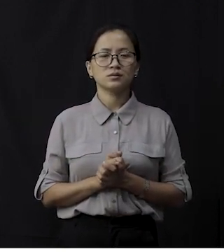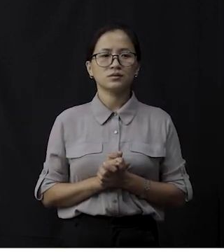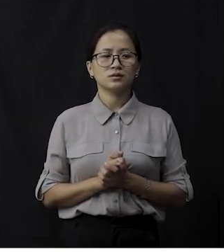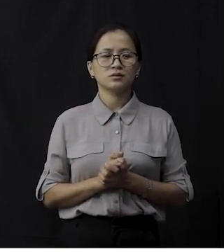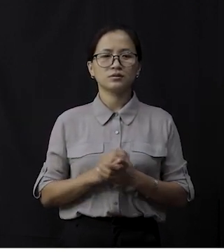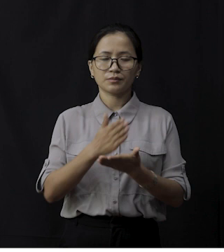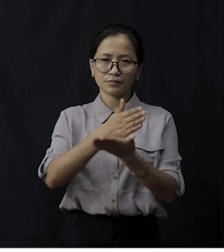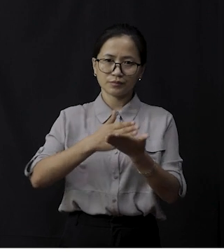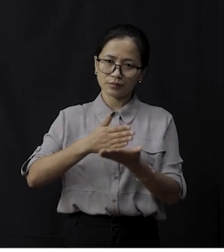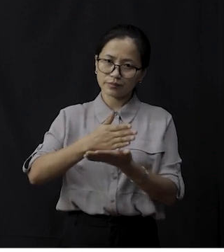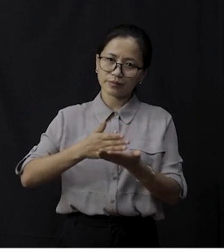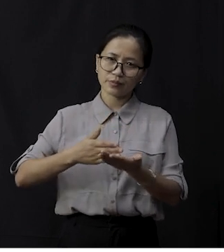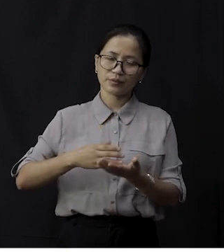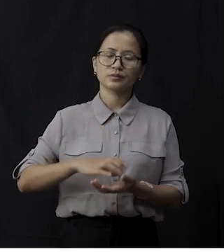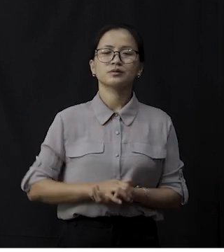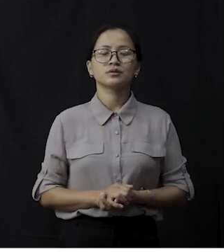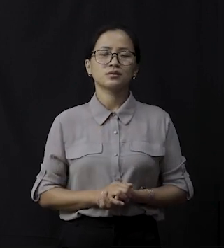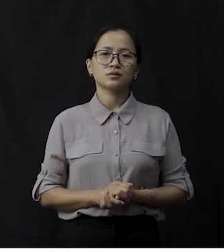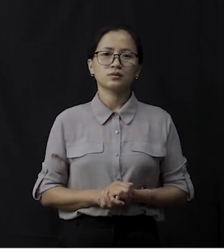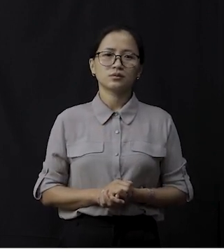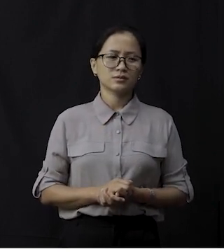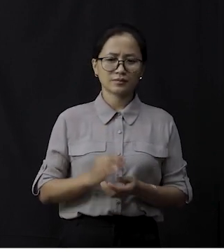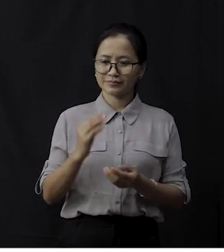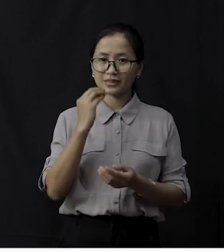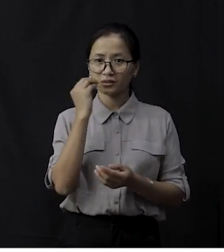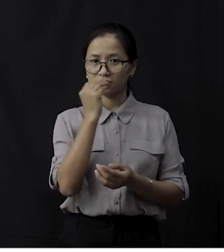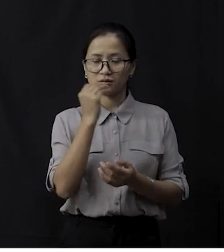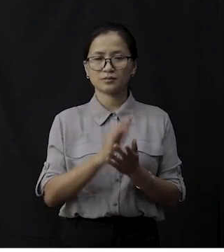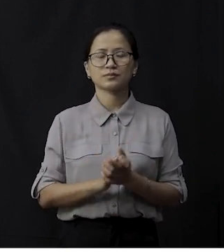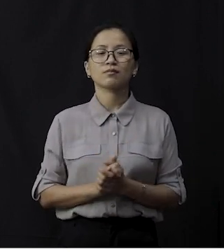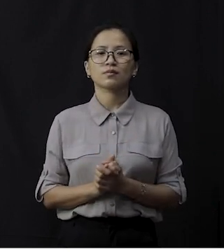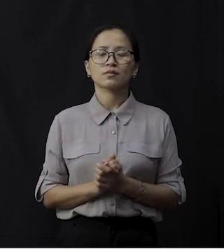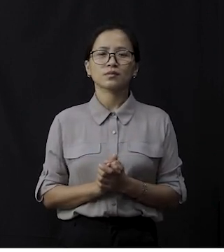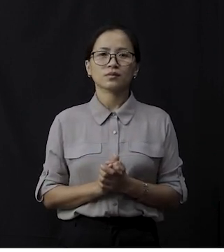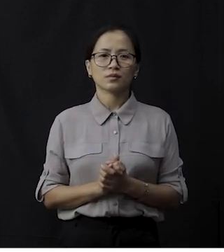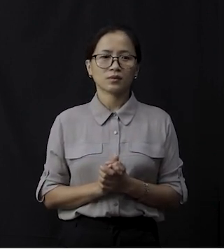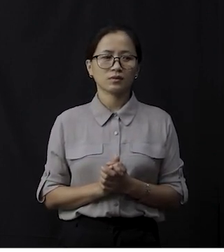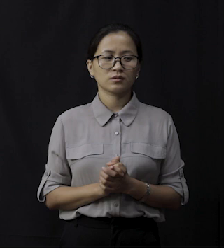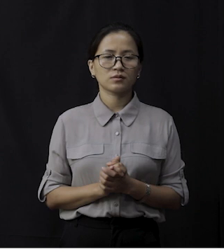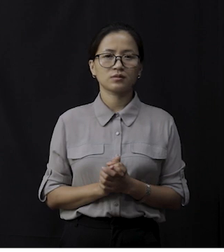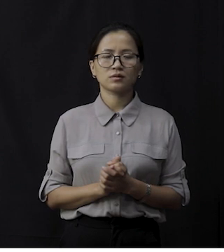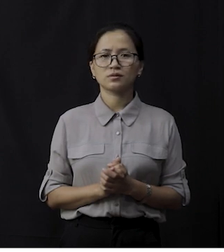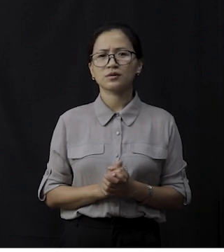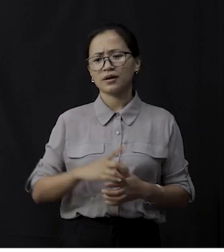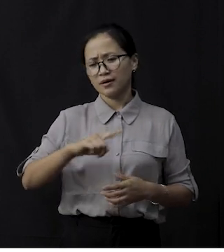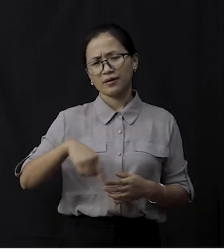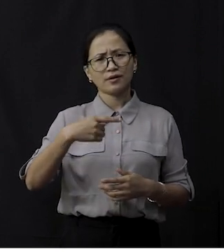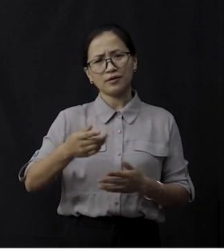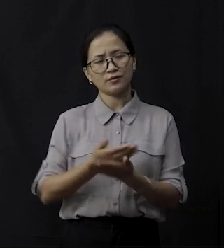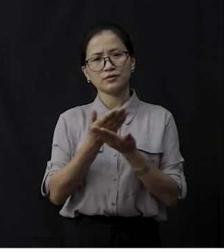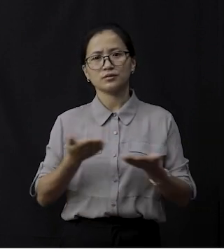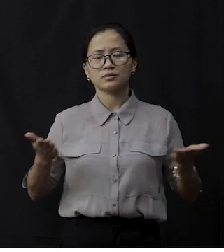this bread over here, okay, the cookies, the biscuits. Yes, everything.